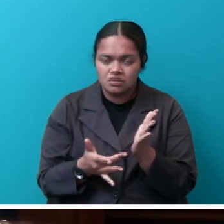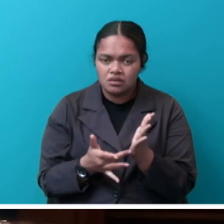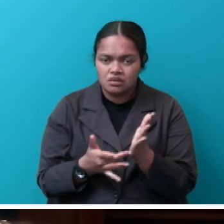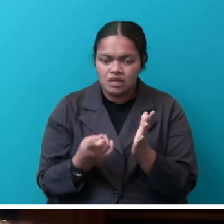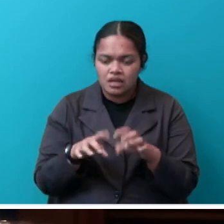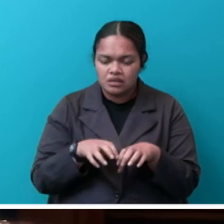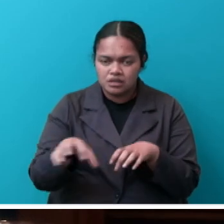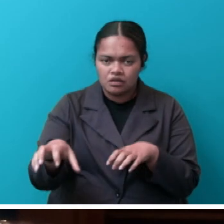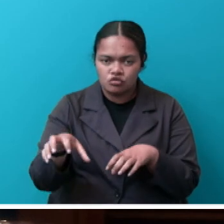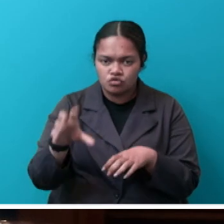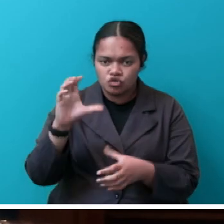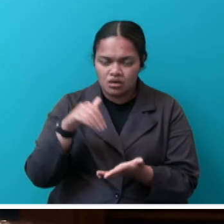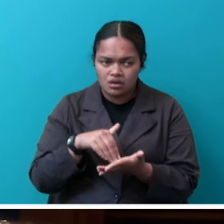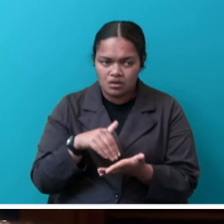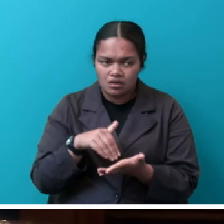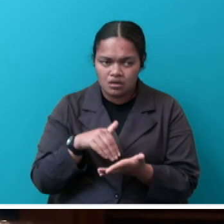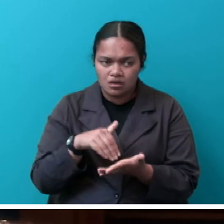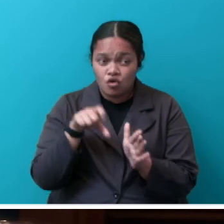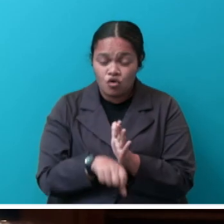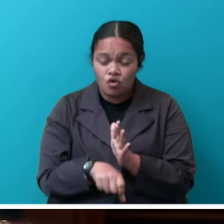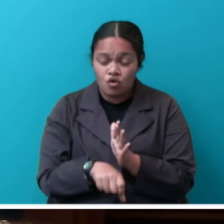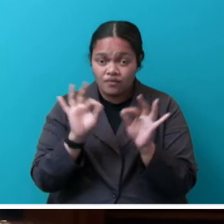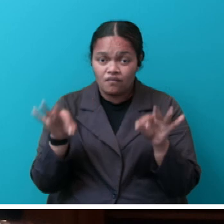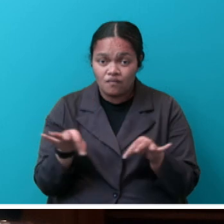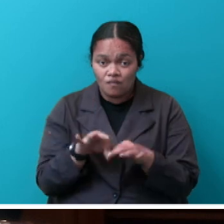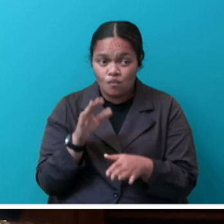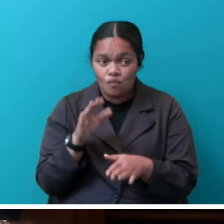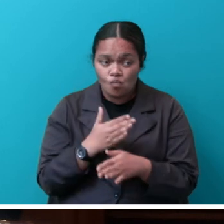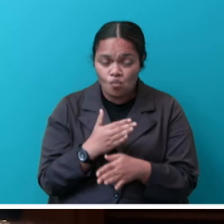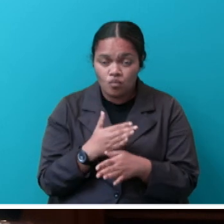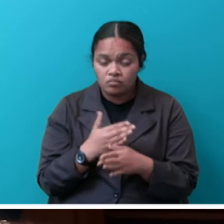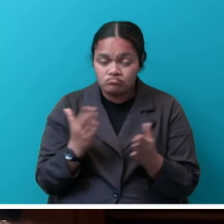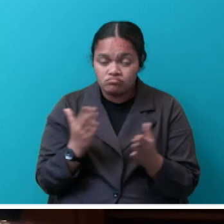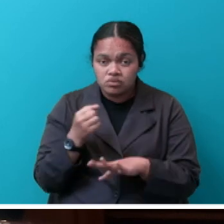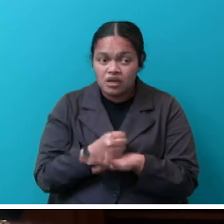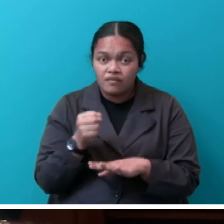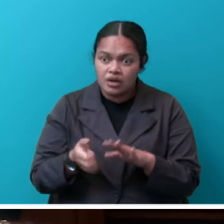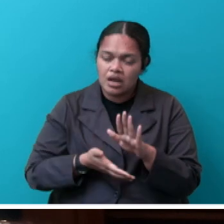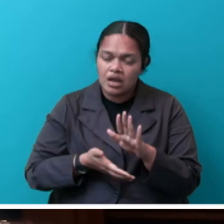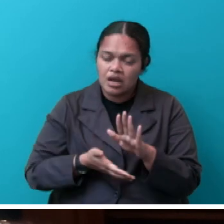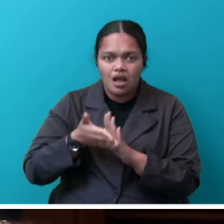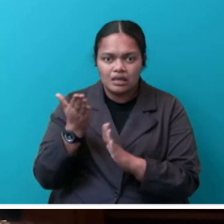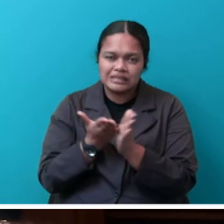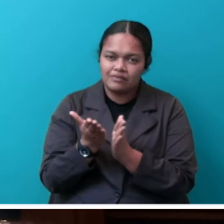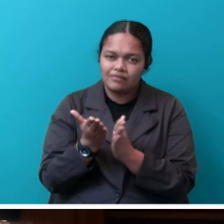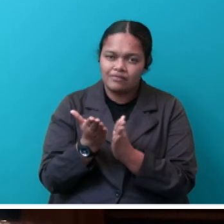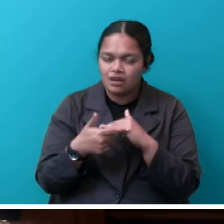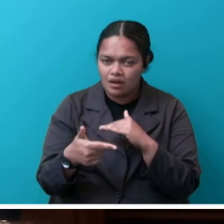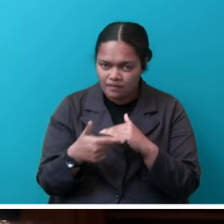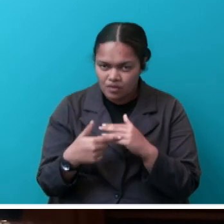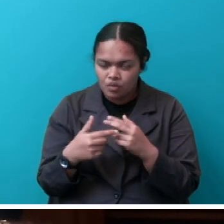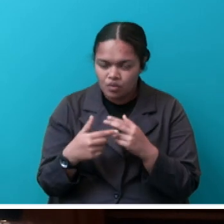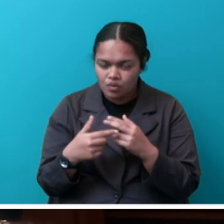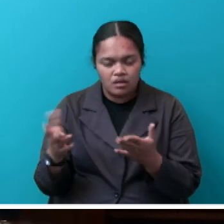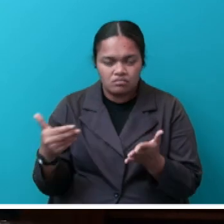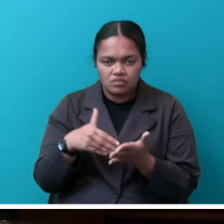processing. The cost-neutral framework enables the government to maintain high service levels without additional